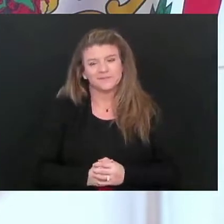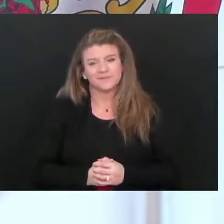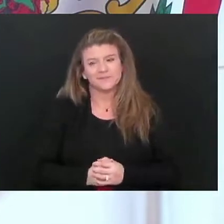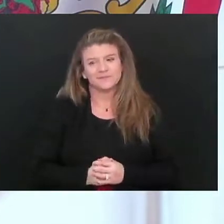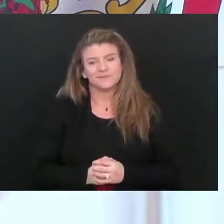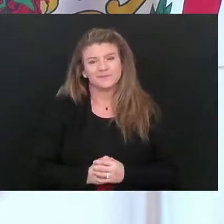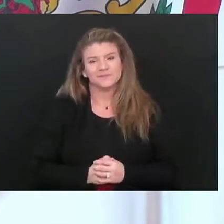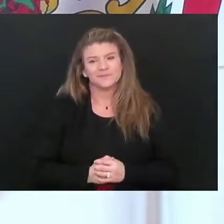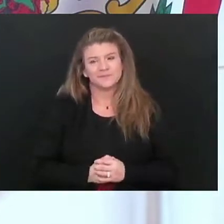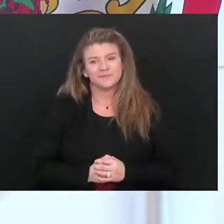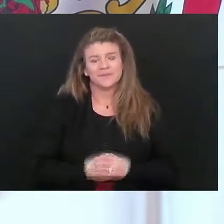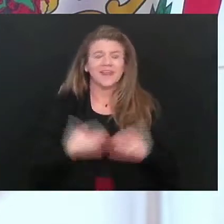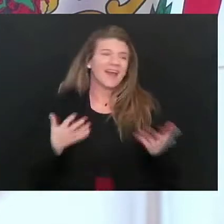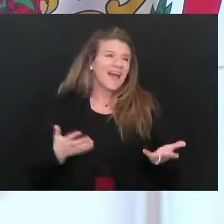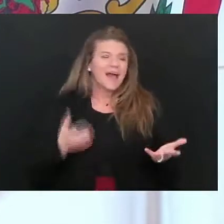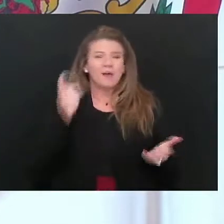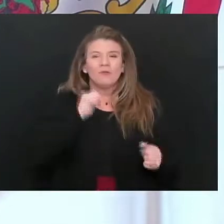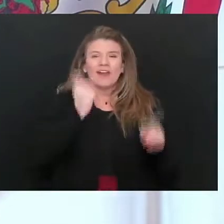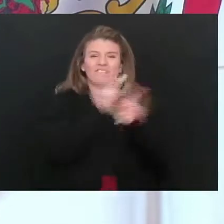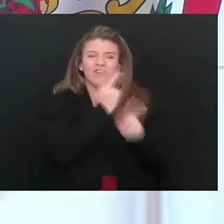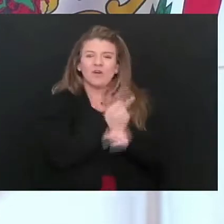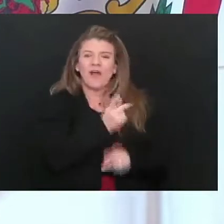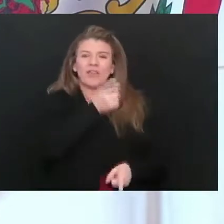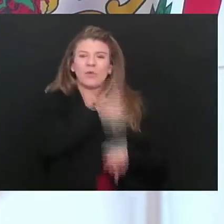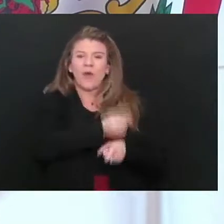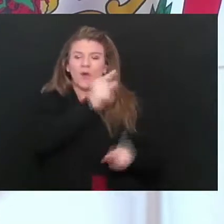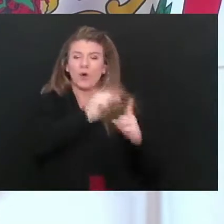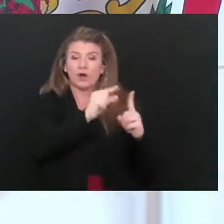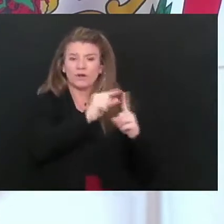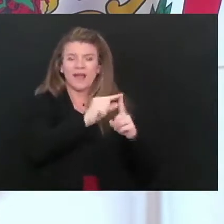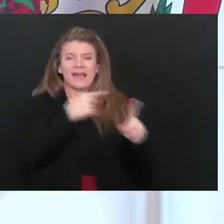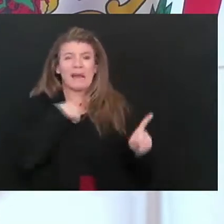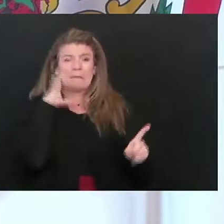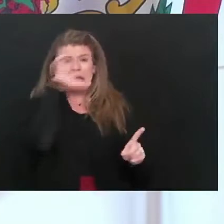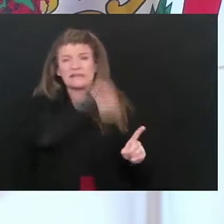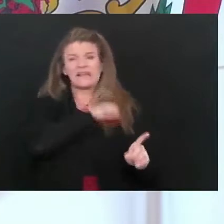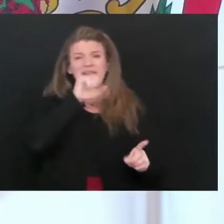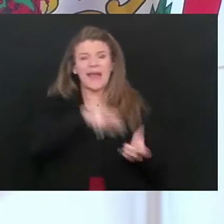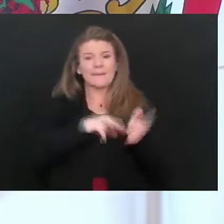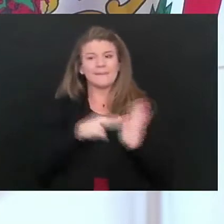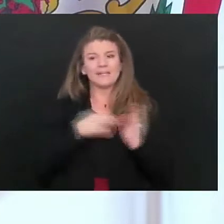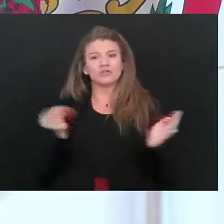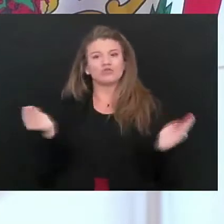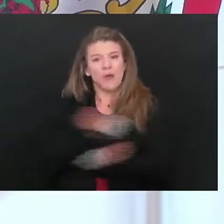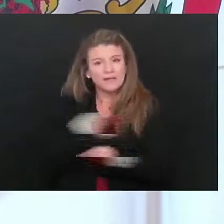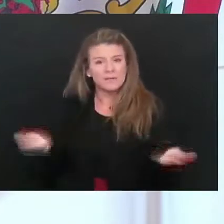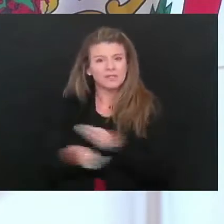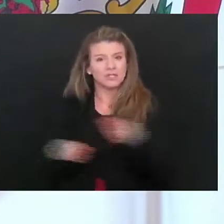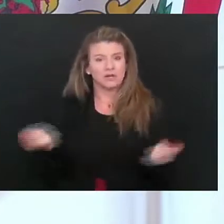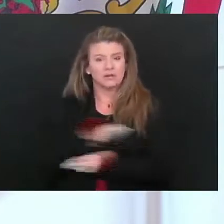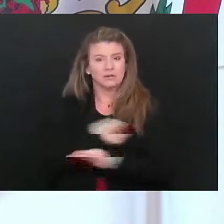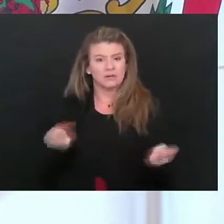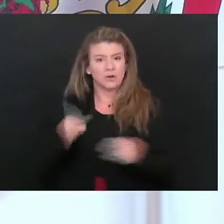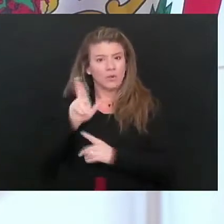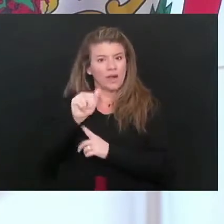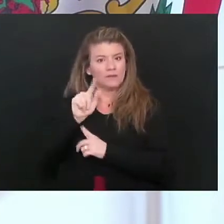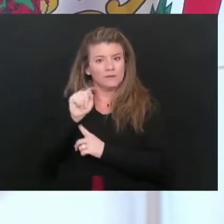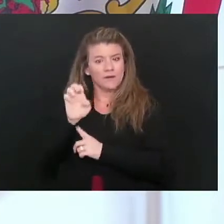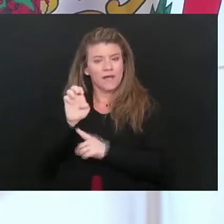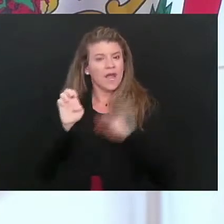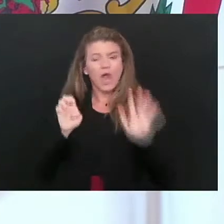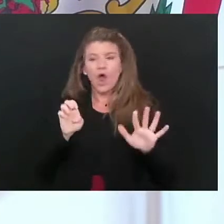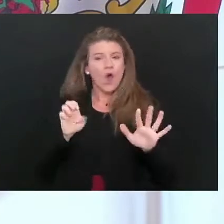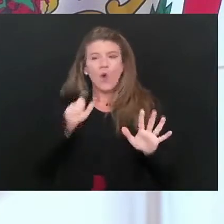I guess the right word is the transmission rate. We're seeing transmission,